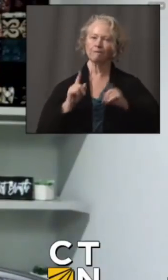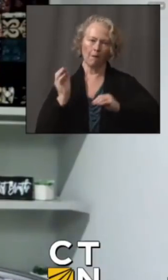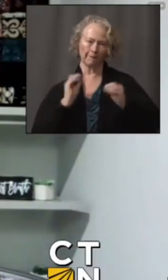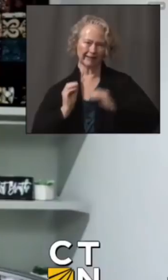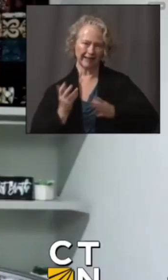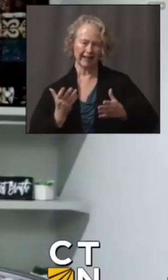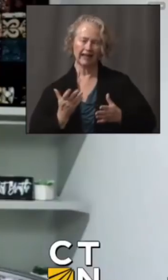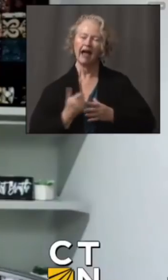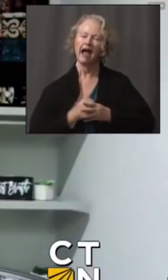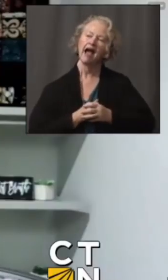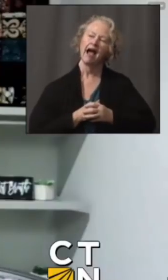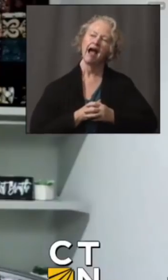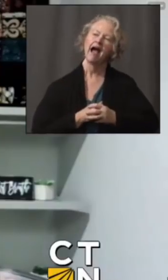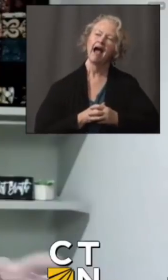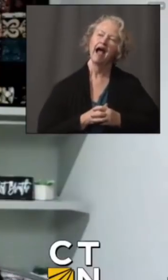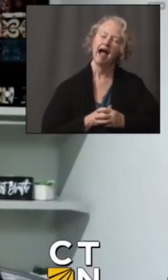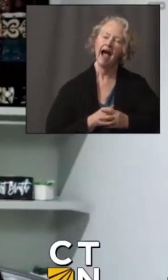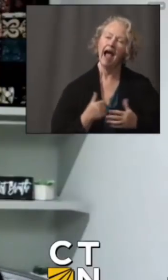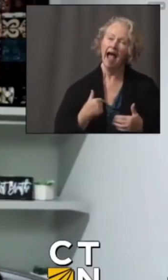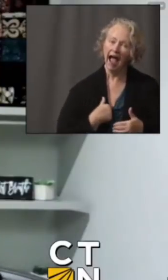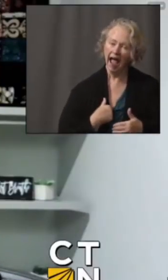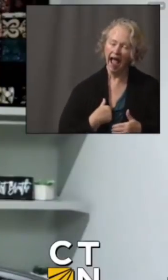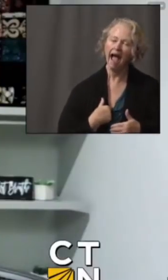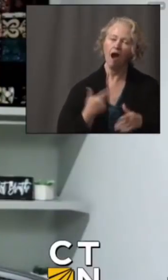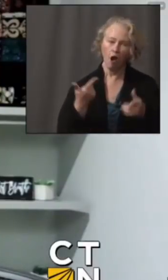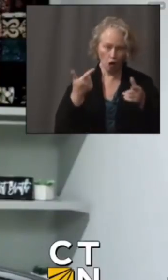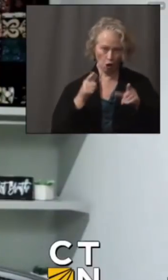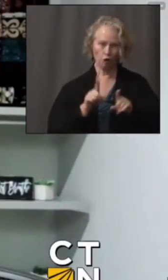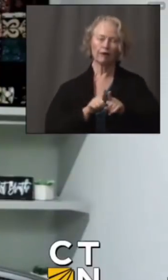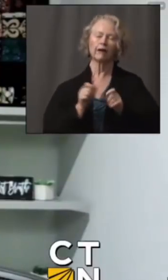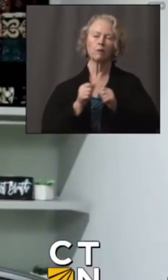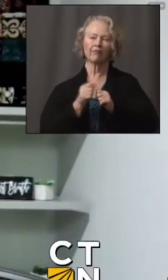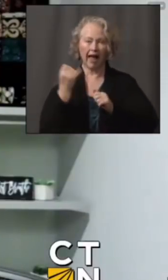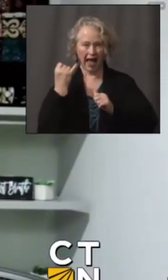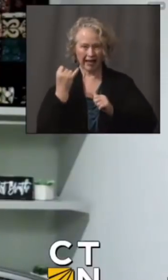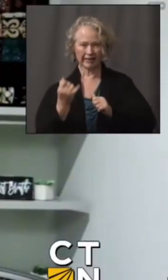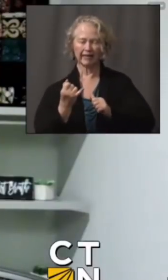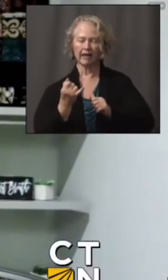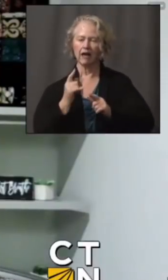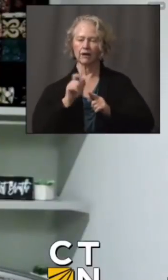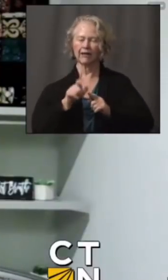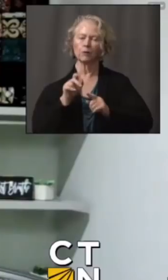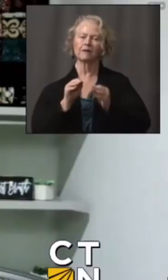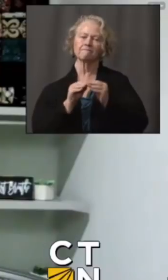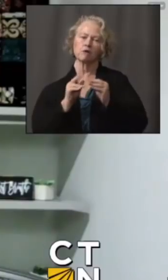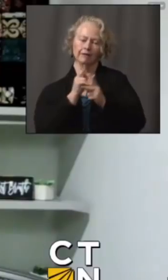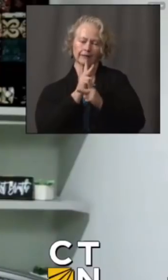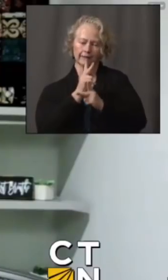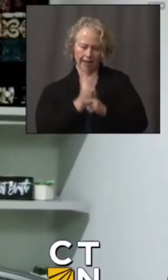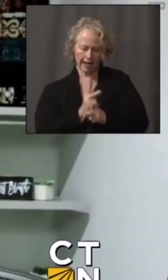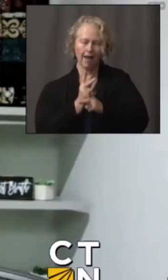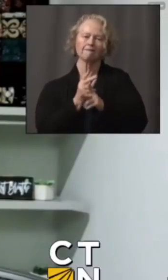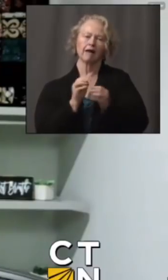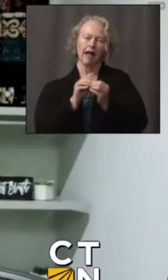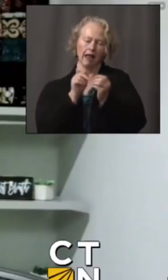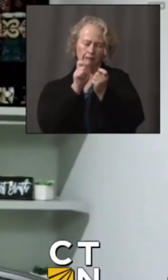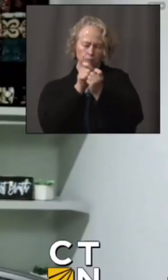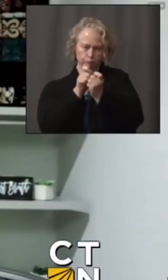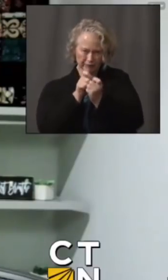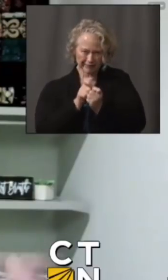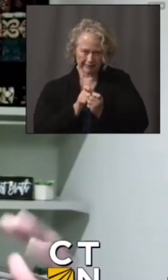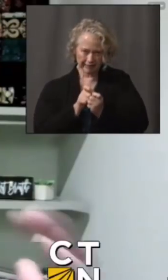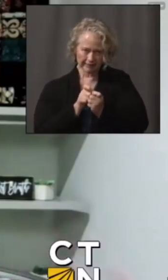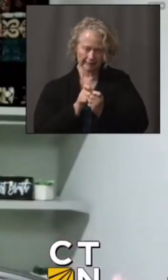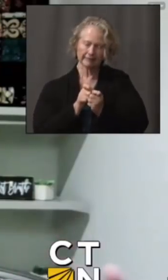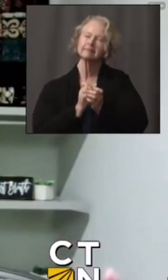perspectives. I tend to very much agree with the notion of precision, and that we can, in fact, when